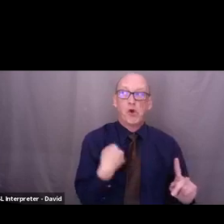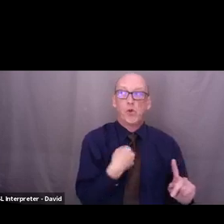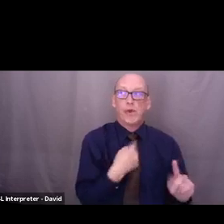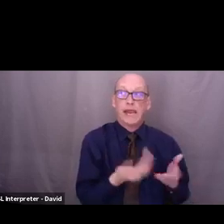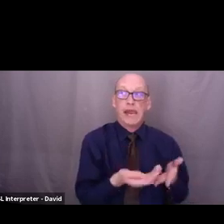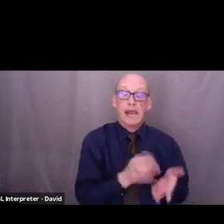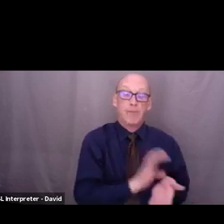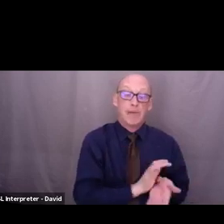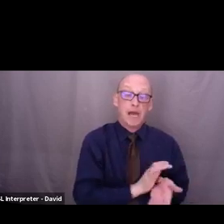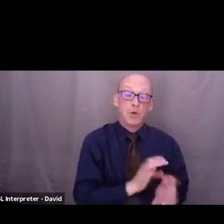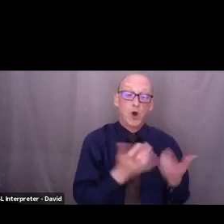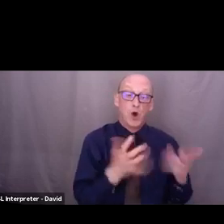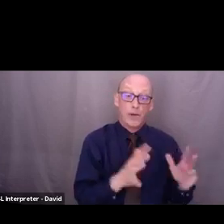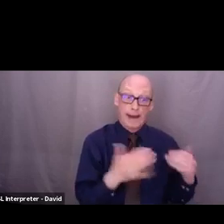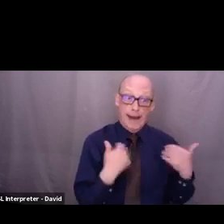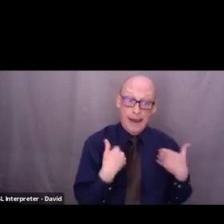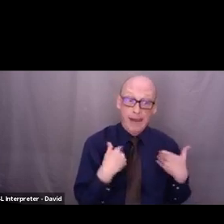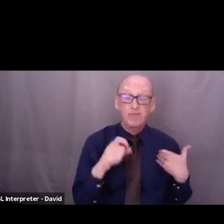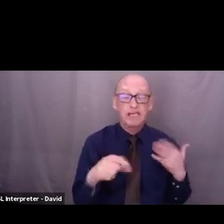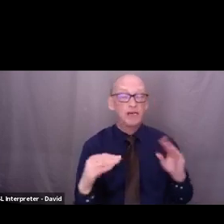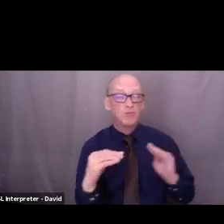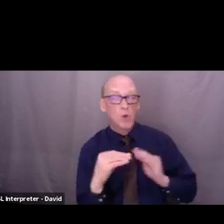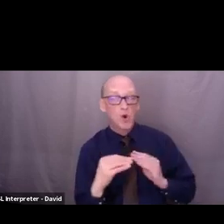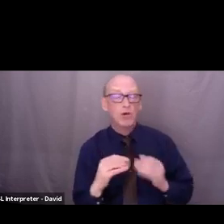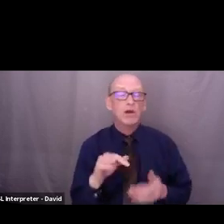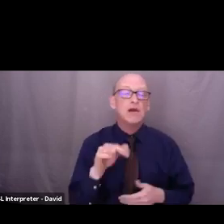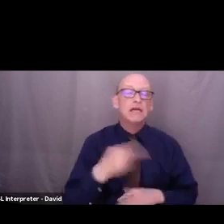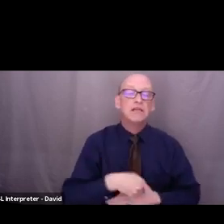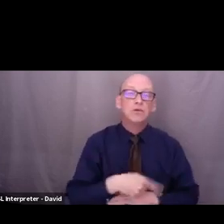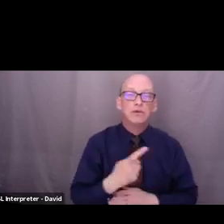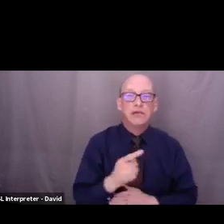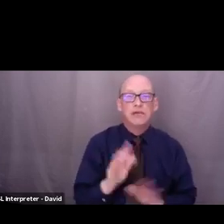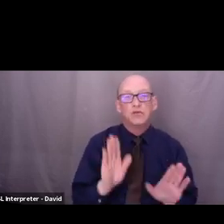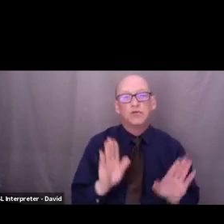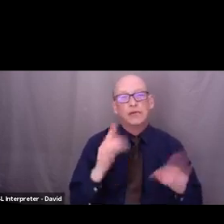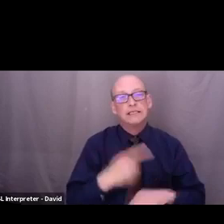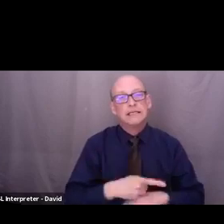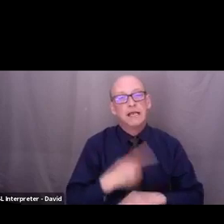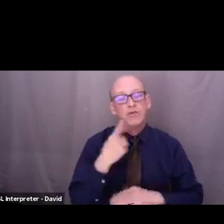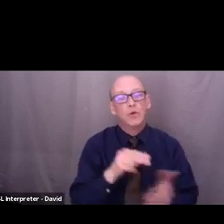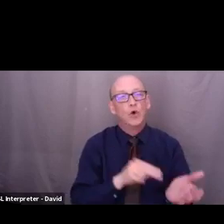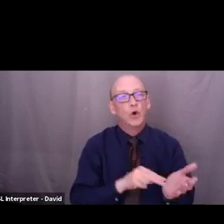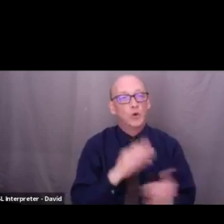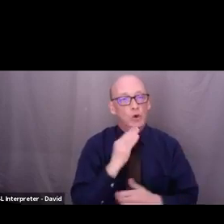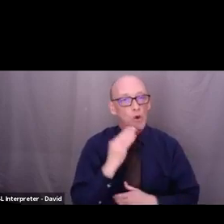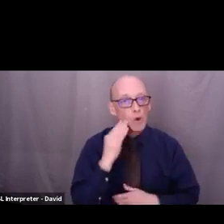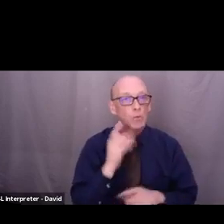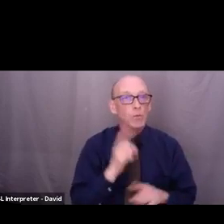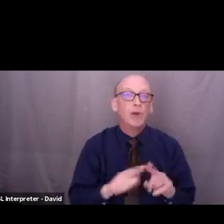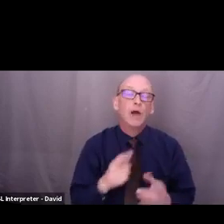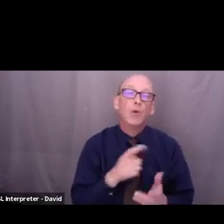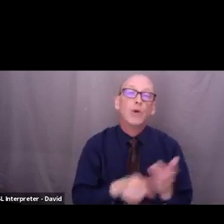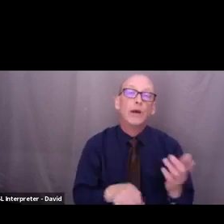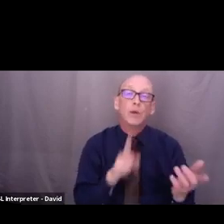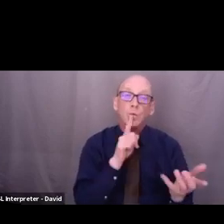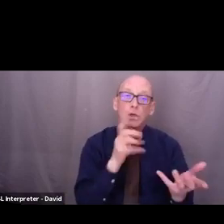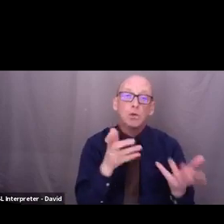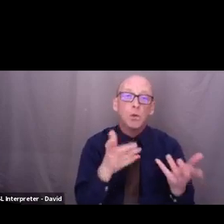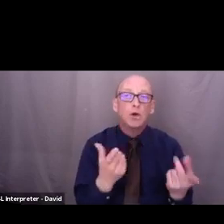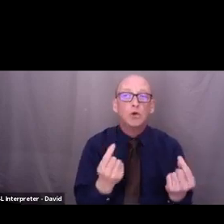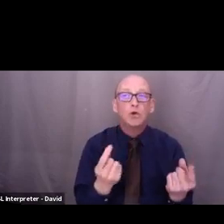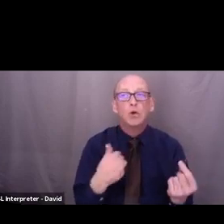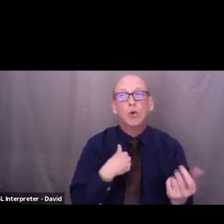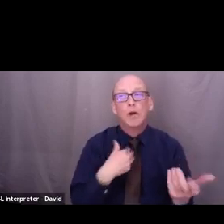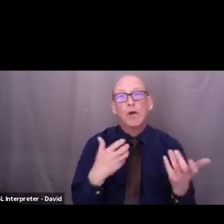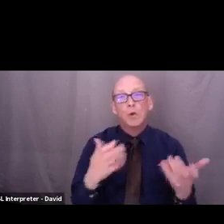again, it's really a great day for us in our nursing homes. But what I really like to do is that I want to